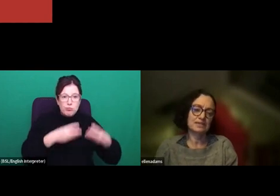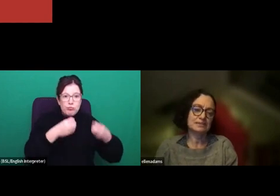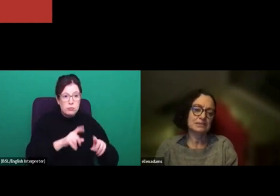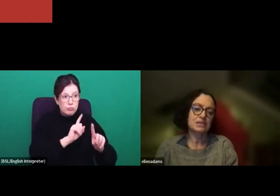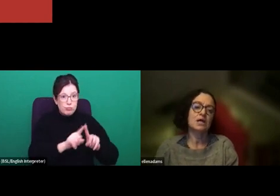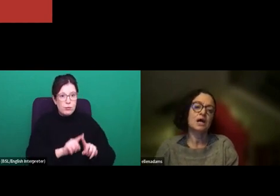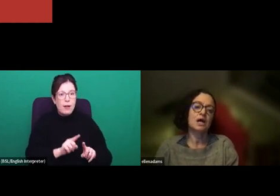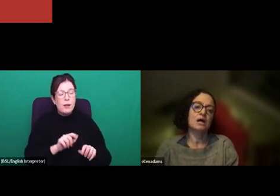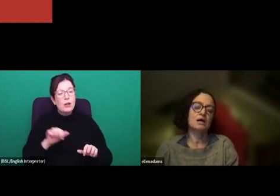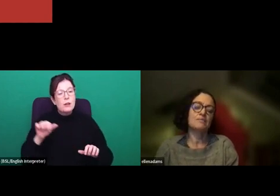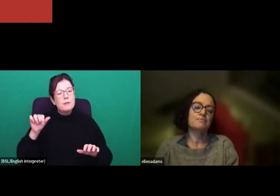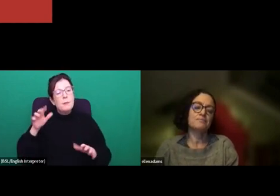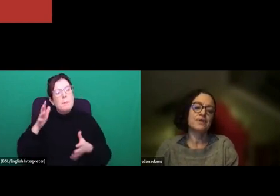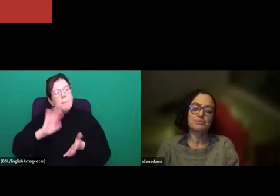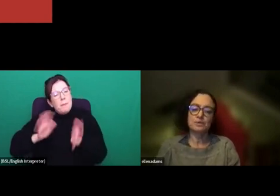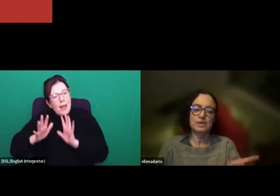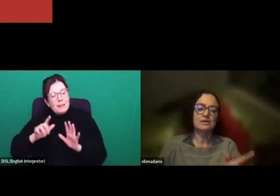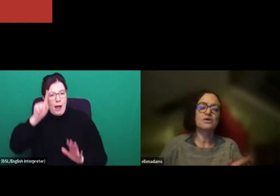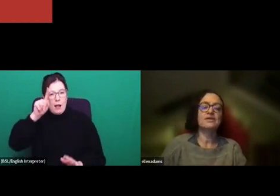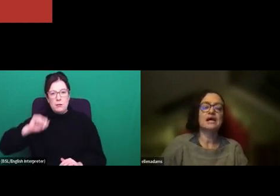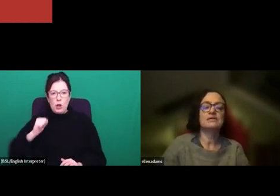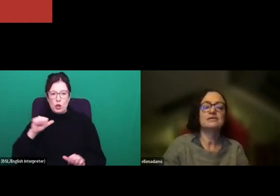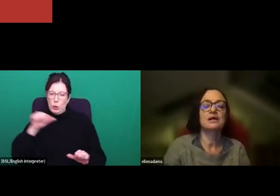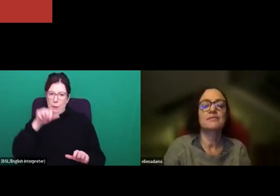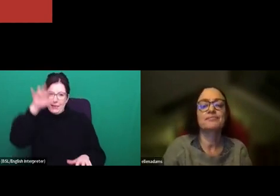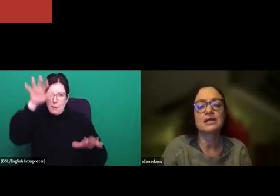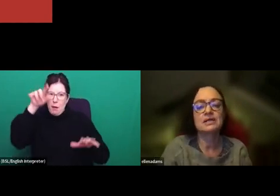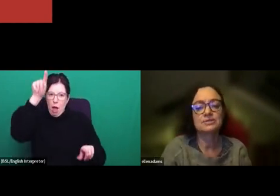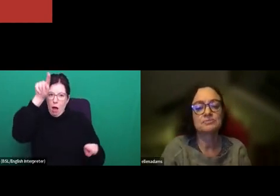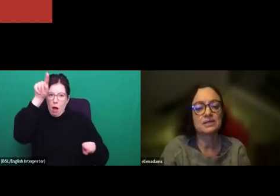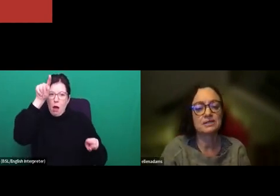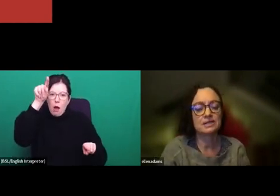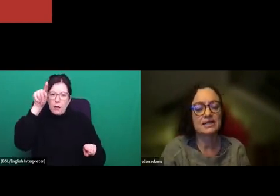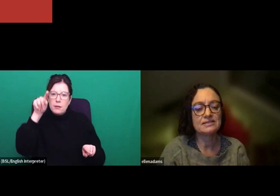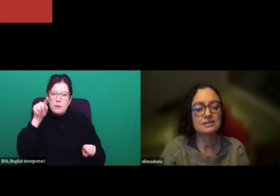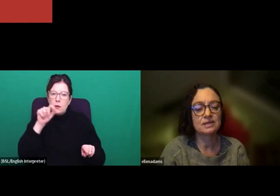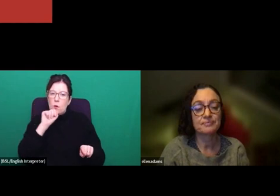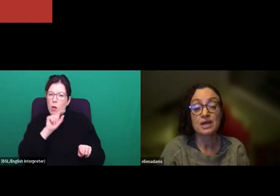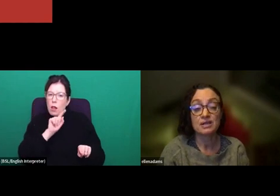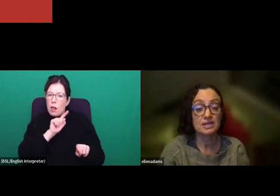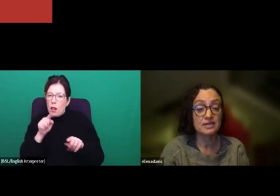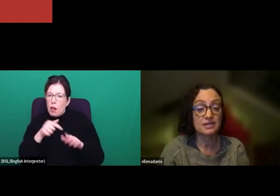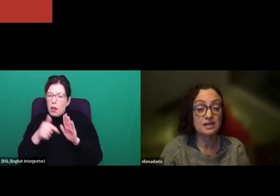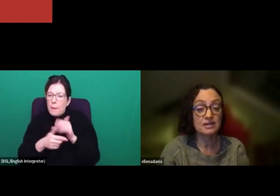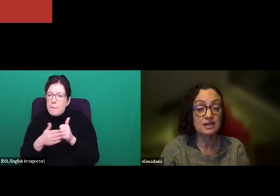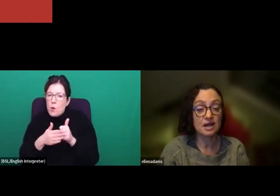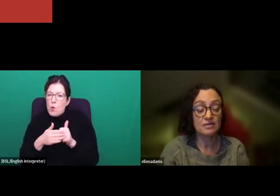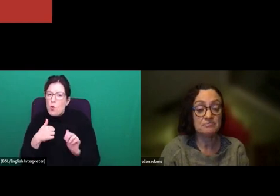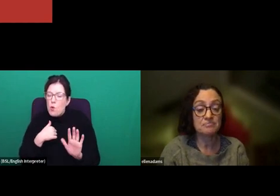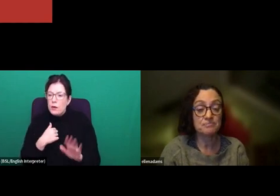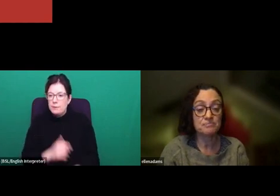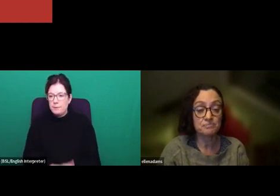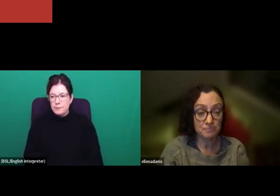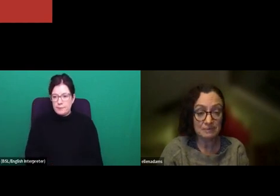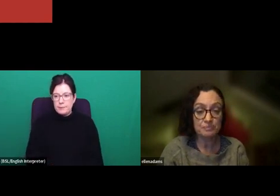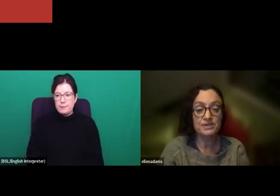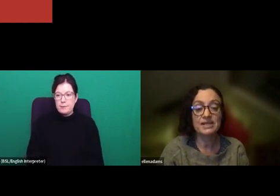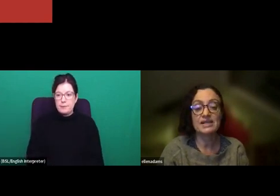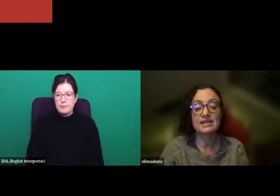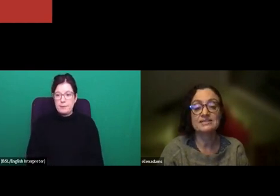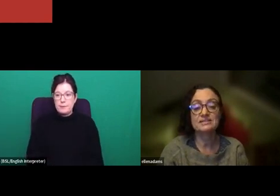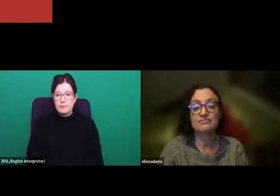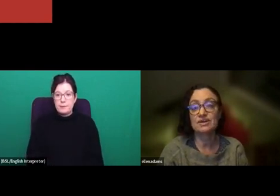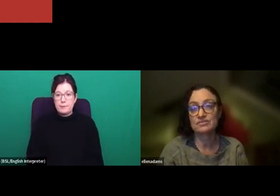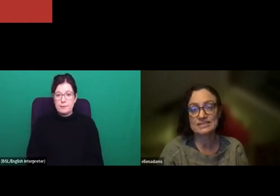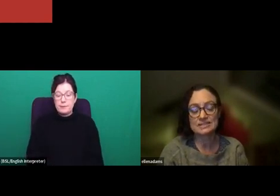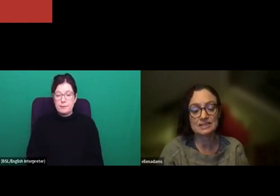with this, and we're going to look at that a little bit later. The main point